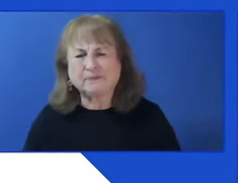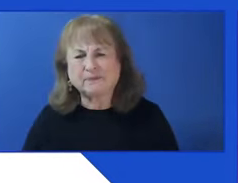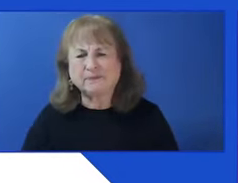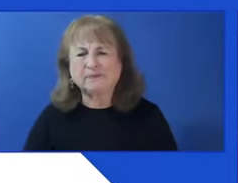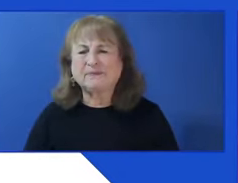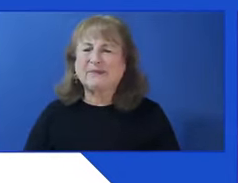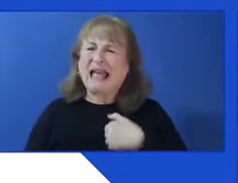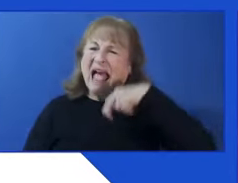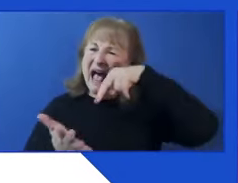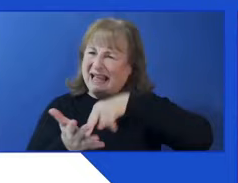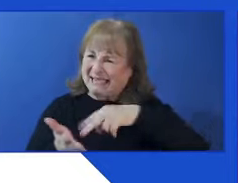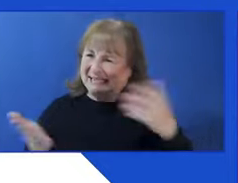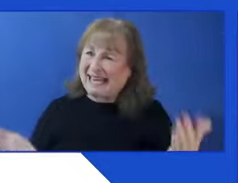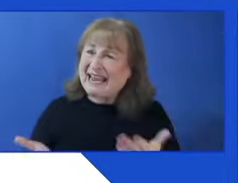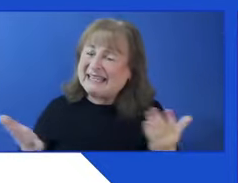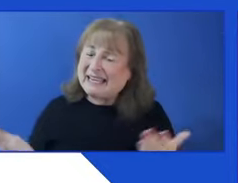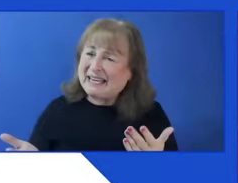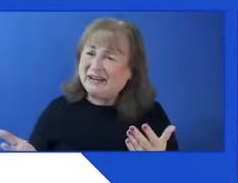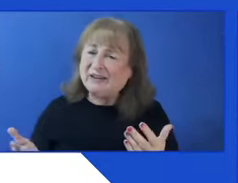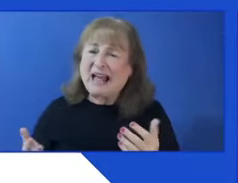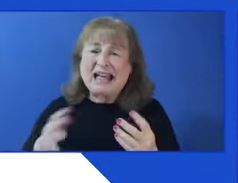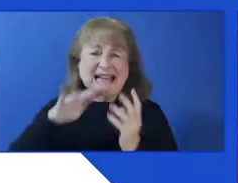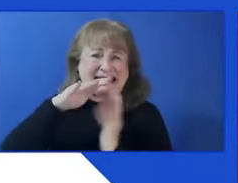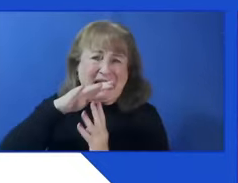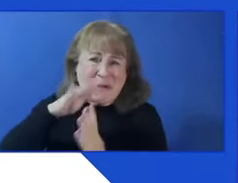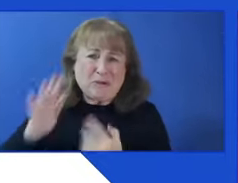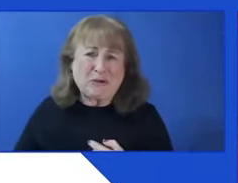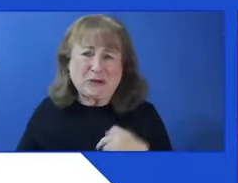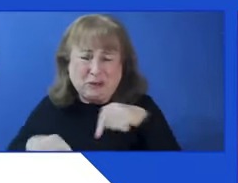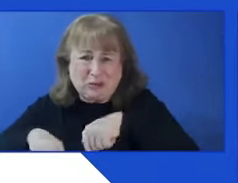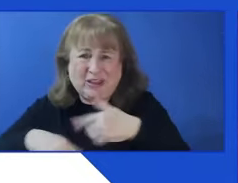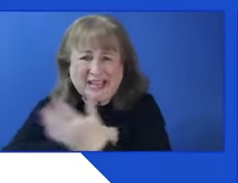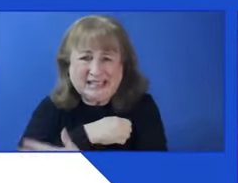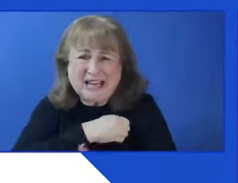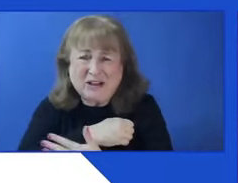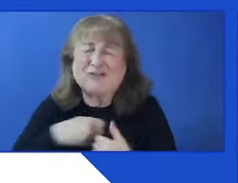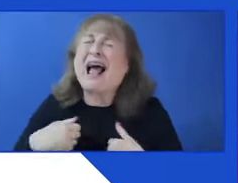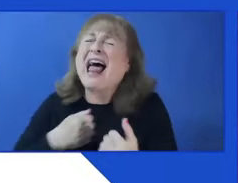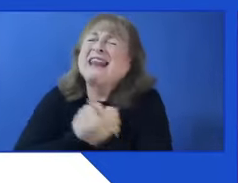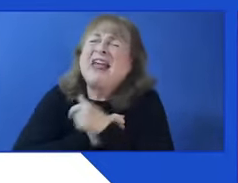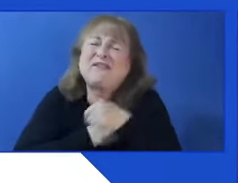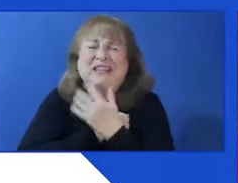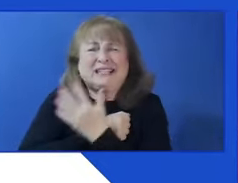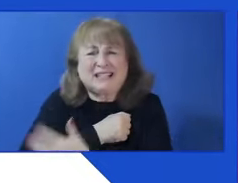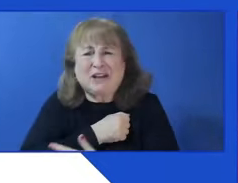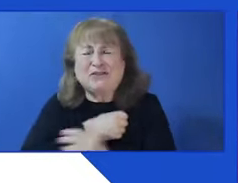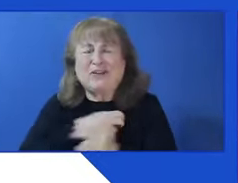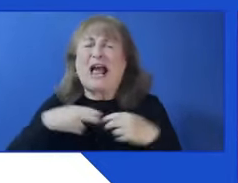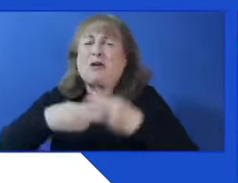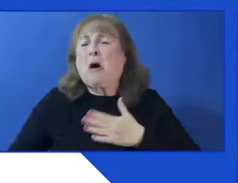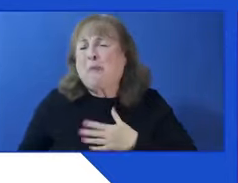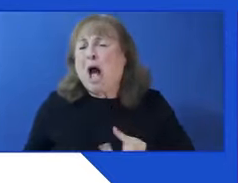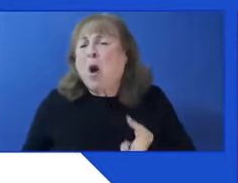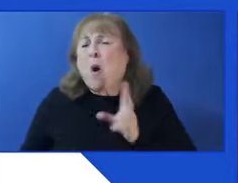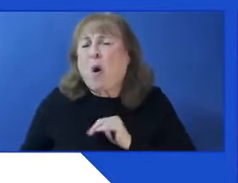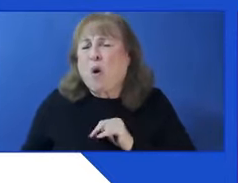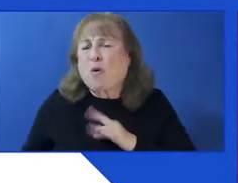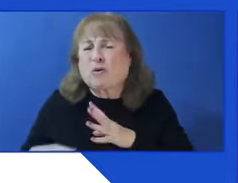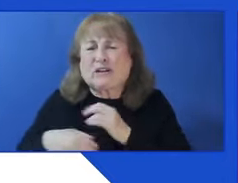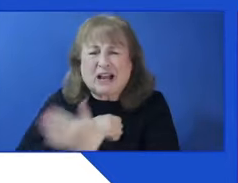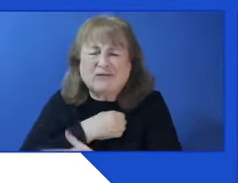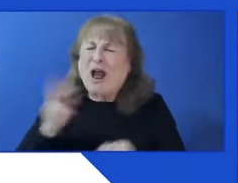I stand here as an immigrant to this country that I love and call my own, ready to join